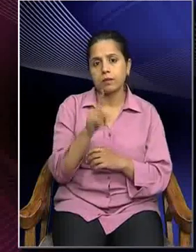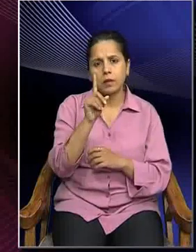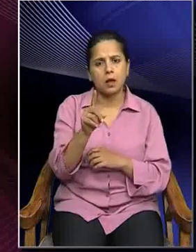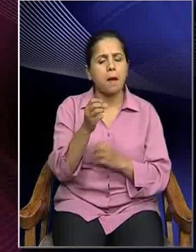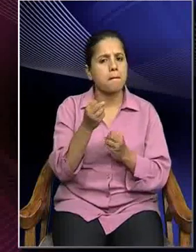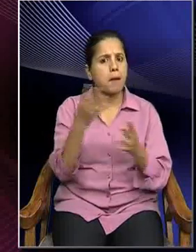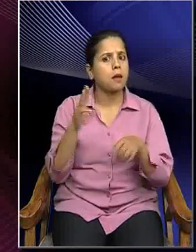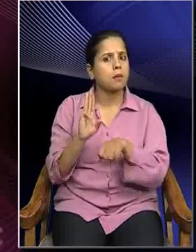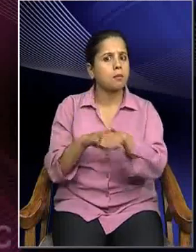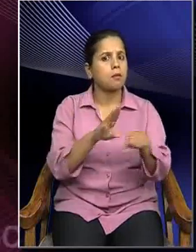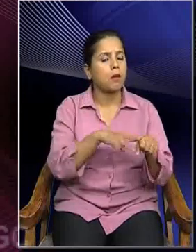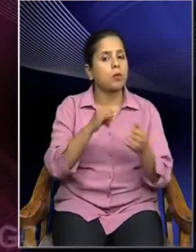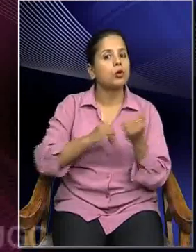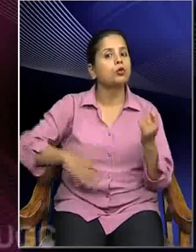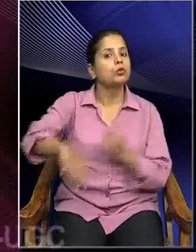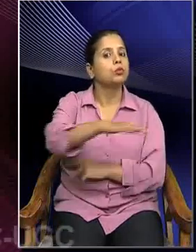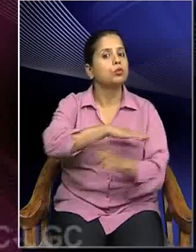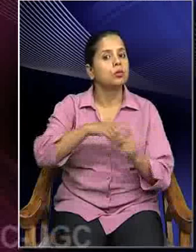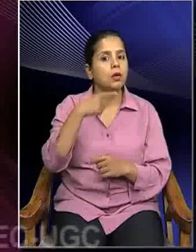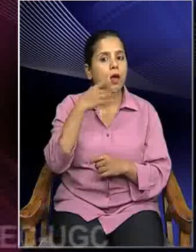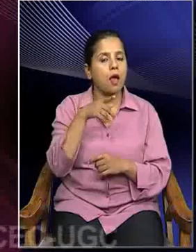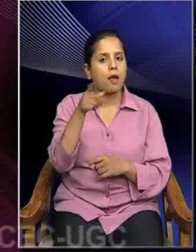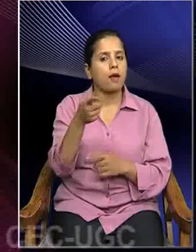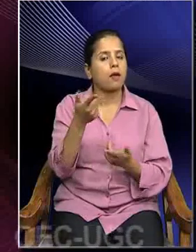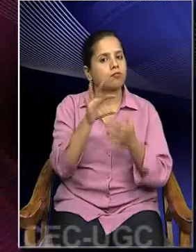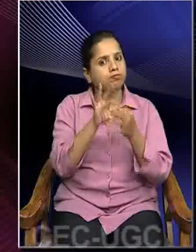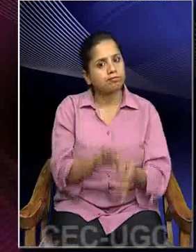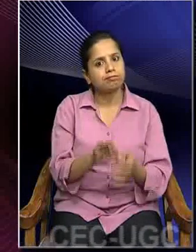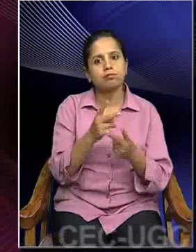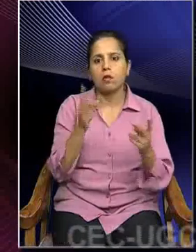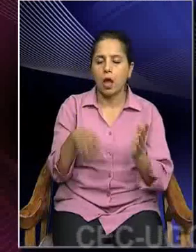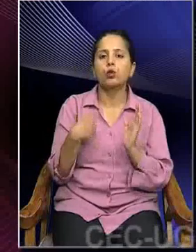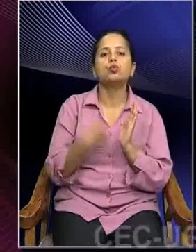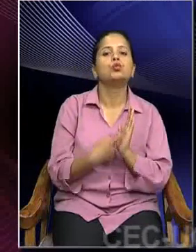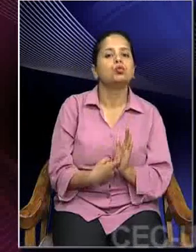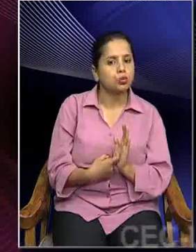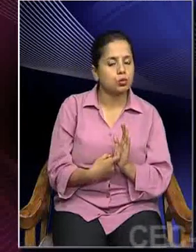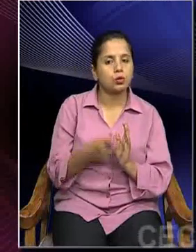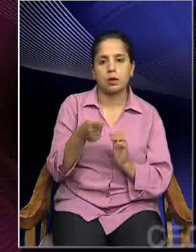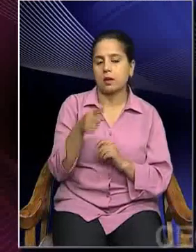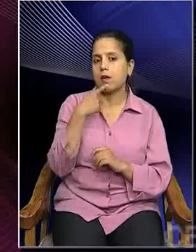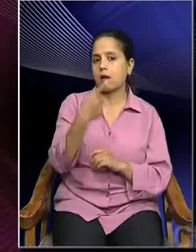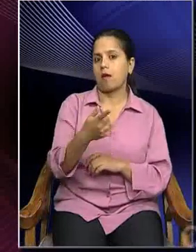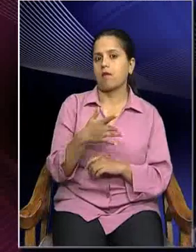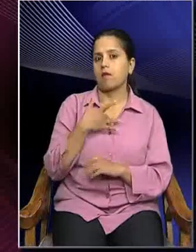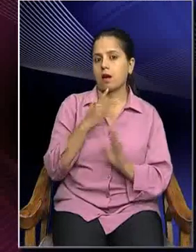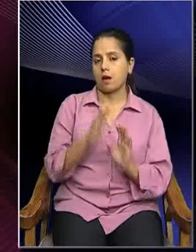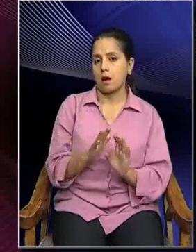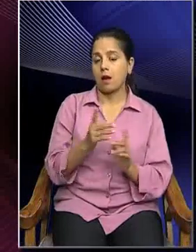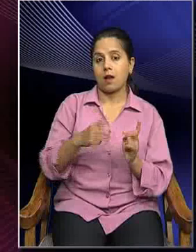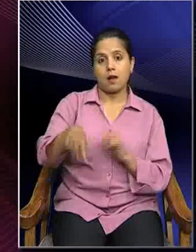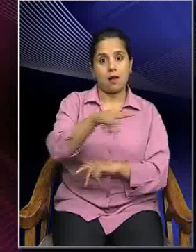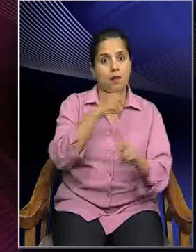members of the society, they adhere to that norm. So it kind of tells you that these